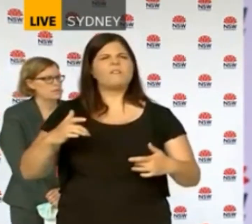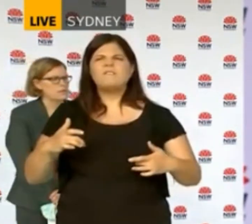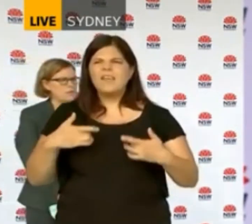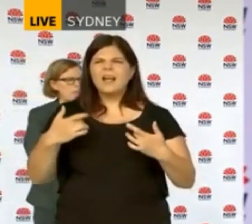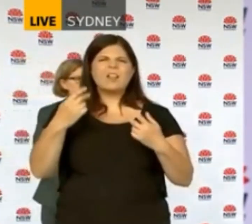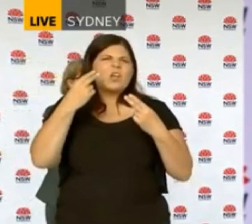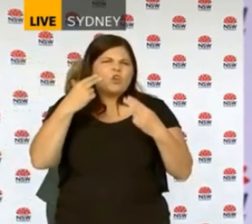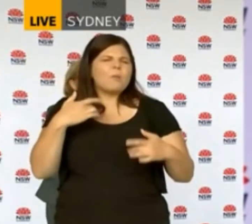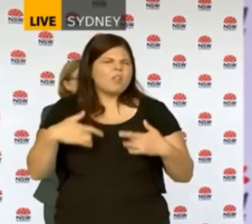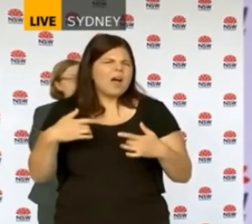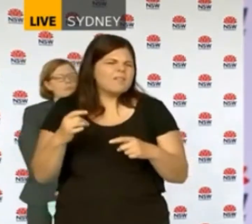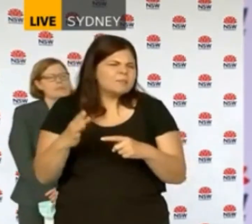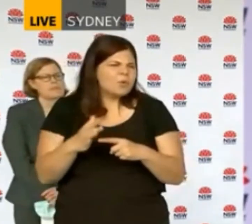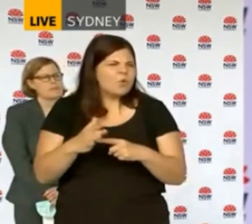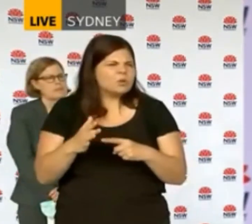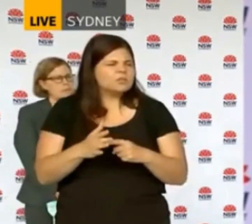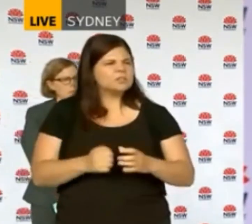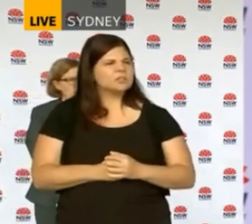community. Charles.